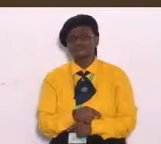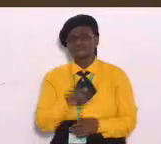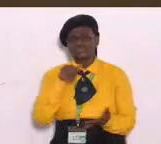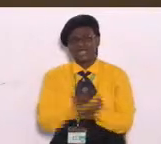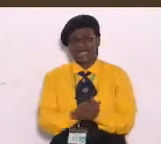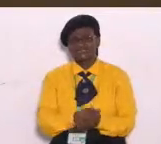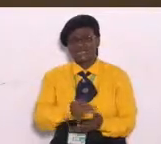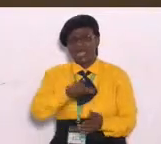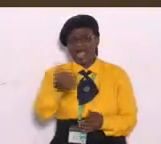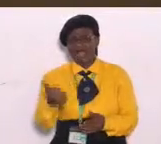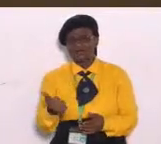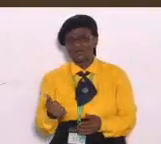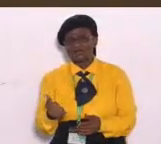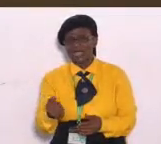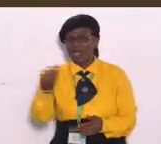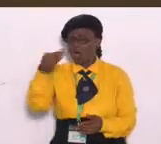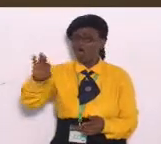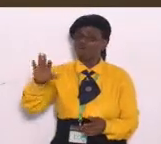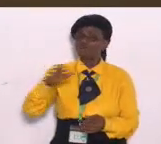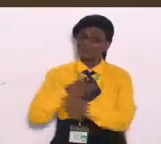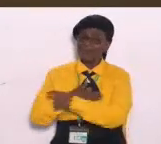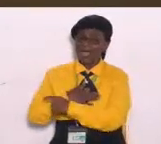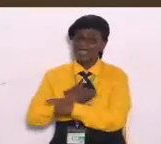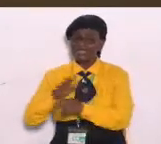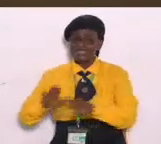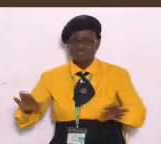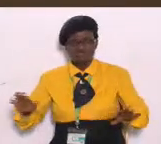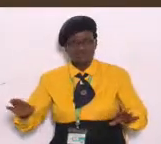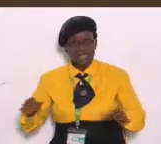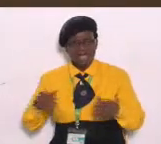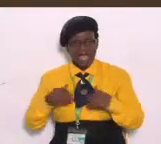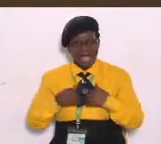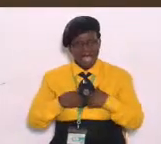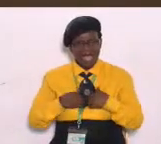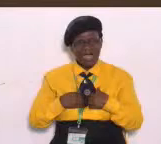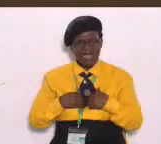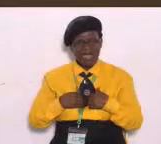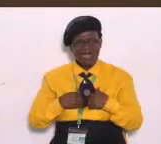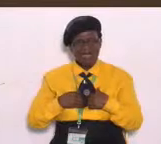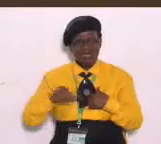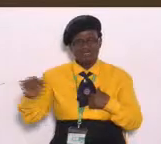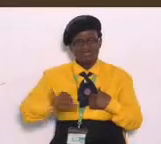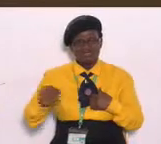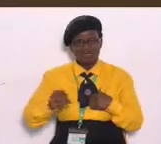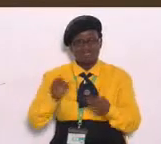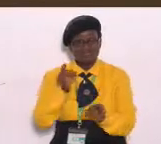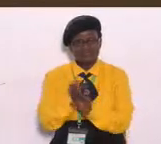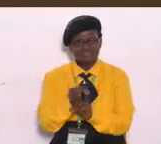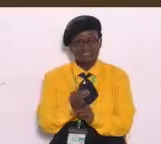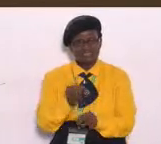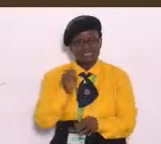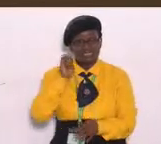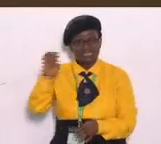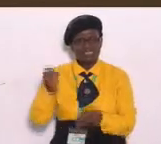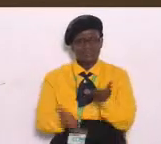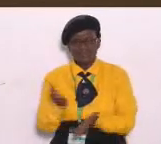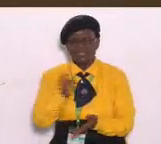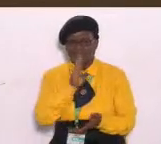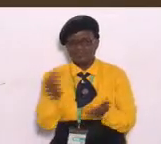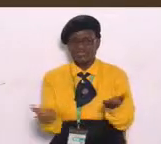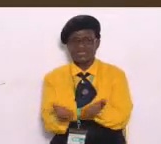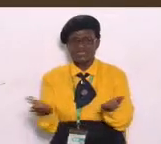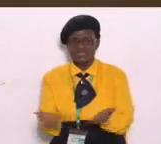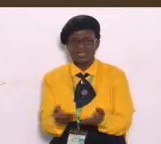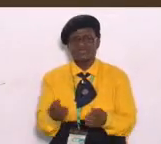that another of my children had that testimony. And he may be somewhere around. Not